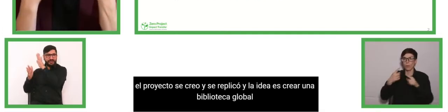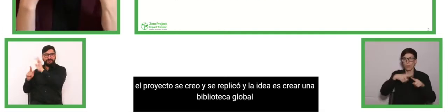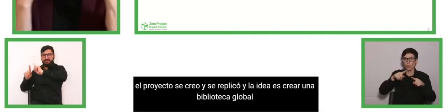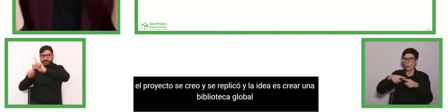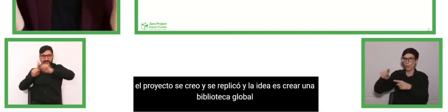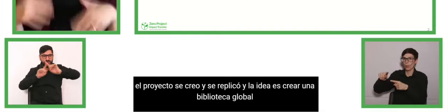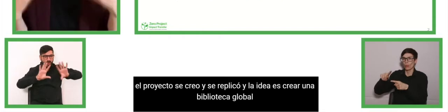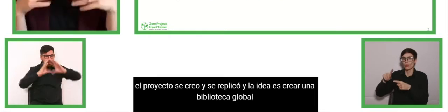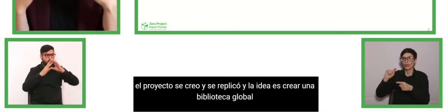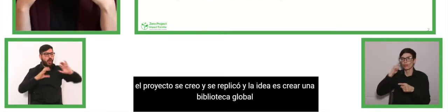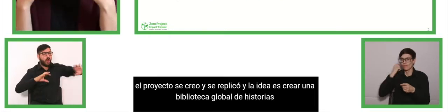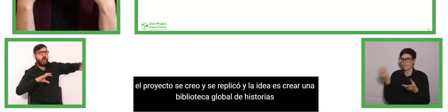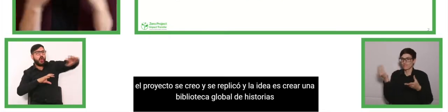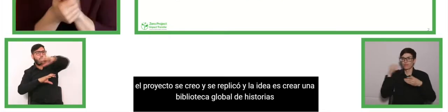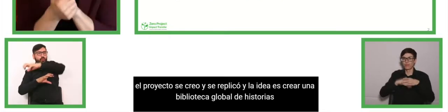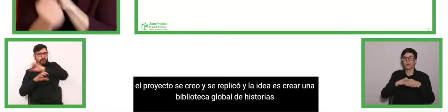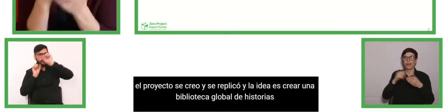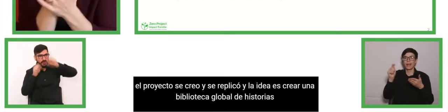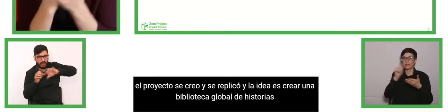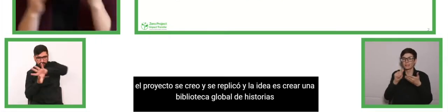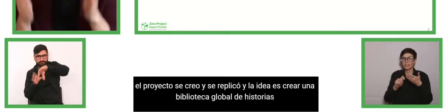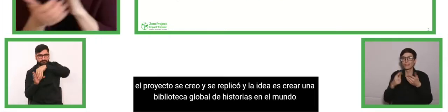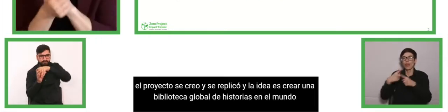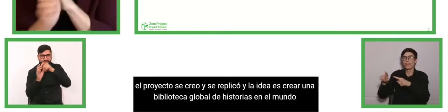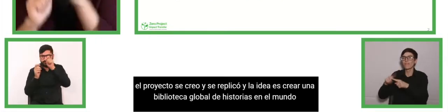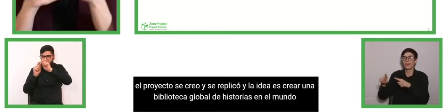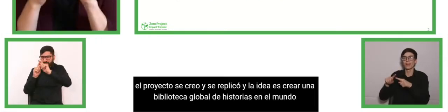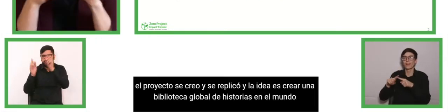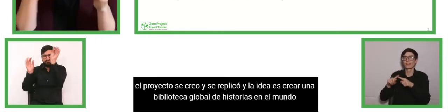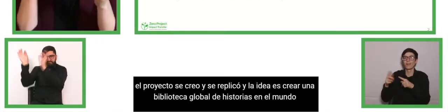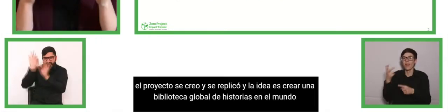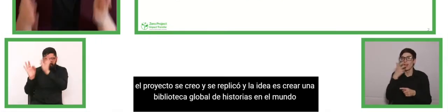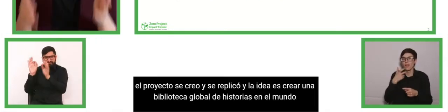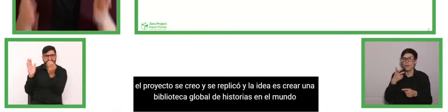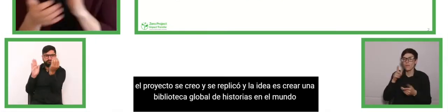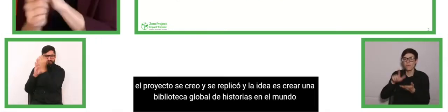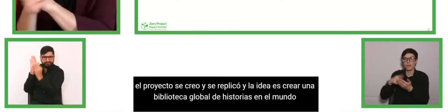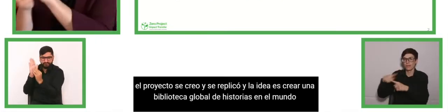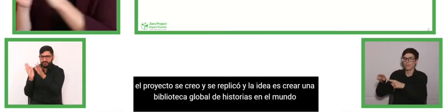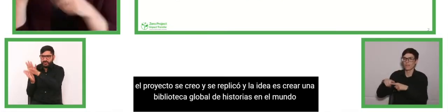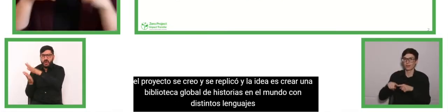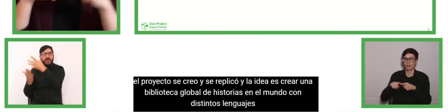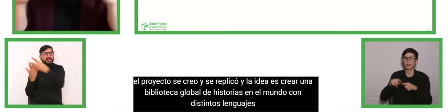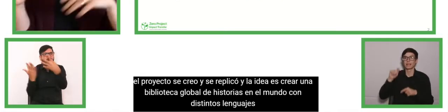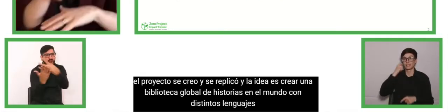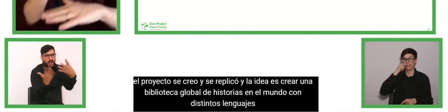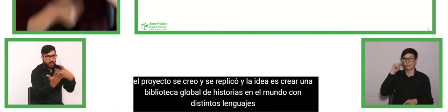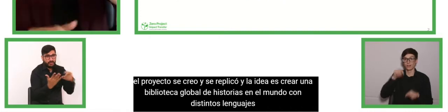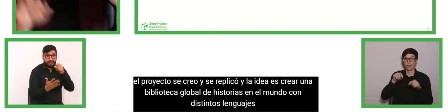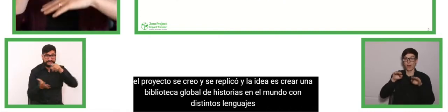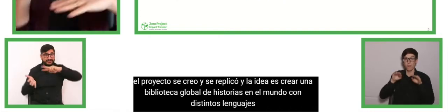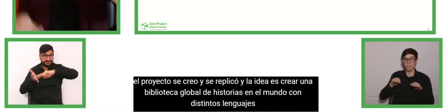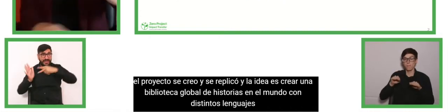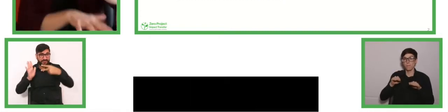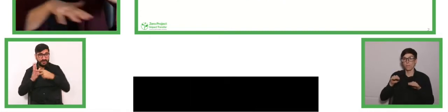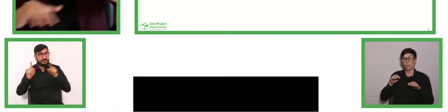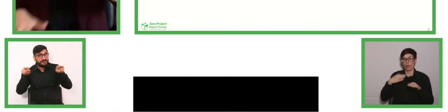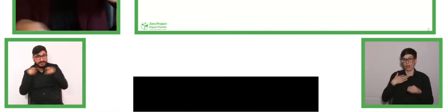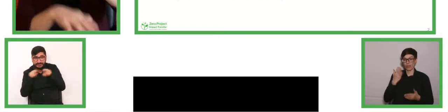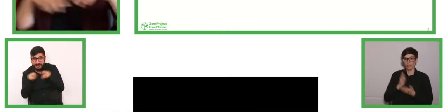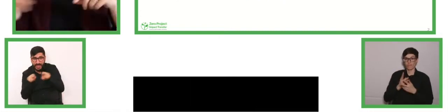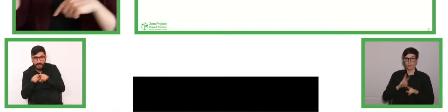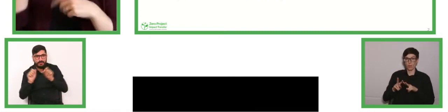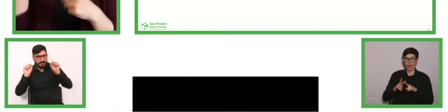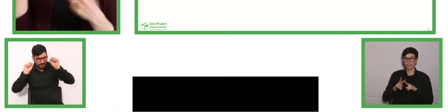There's so much talent out there in the deaf community that we can capitalize on: artists, proficient storytellers,